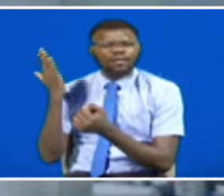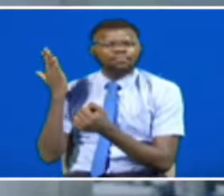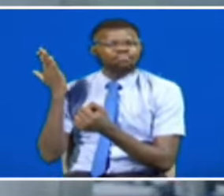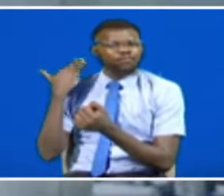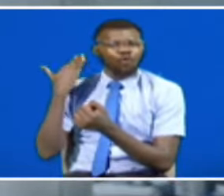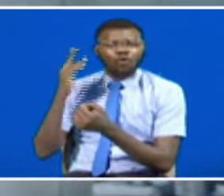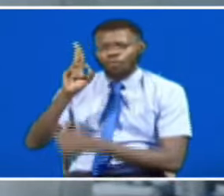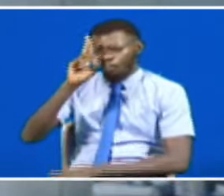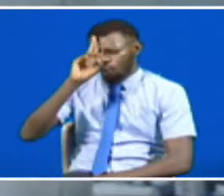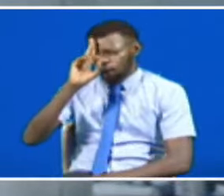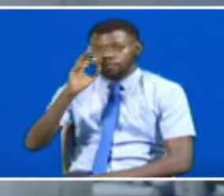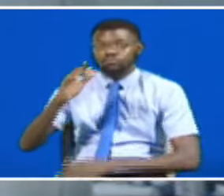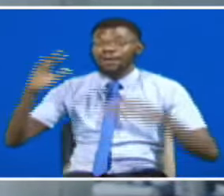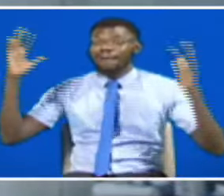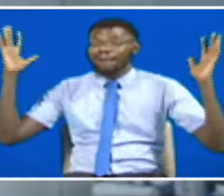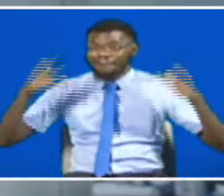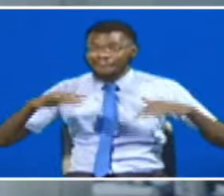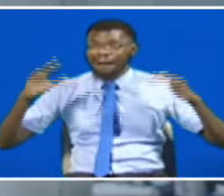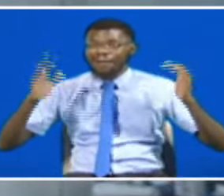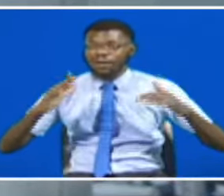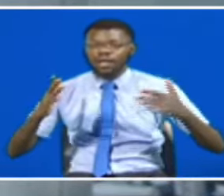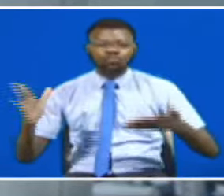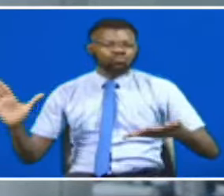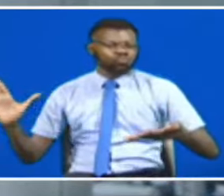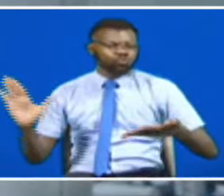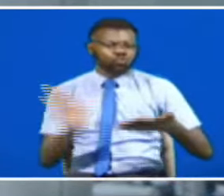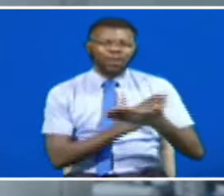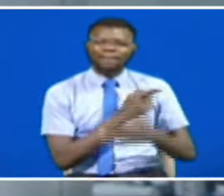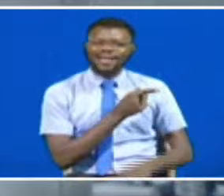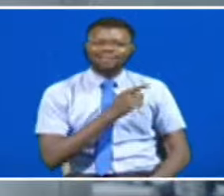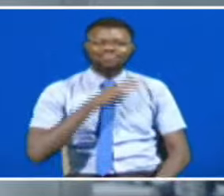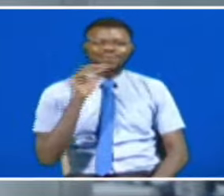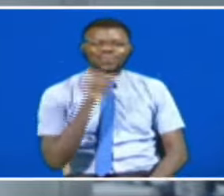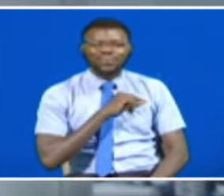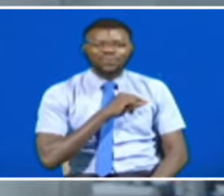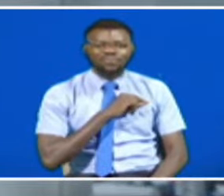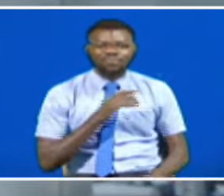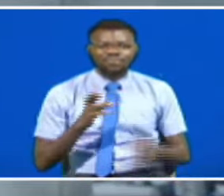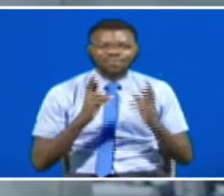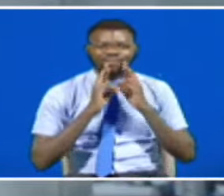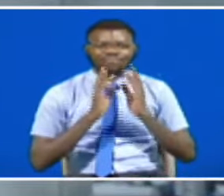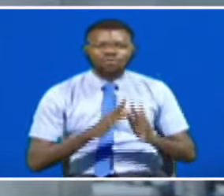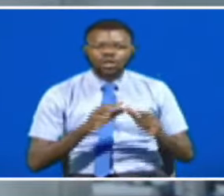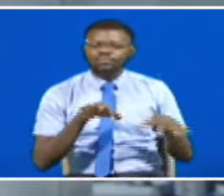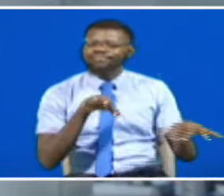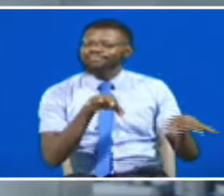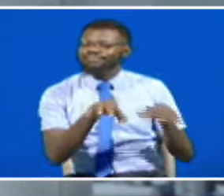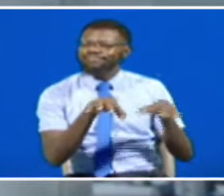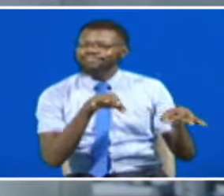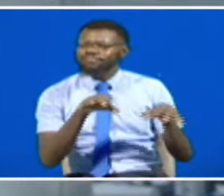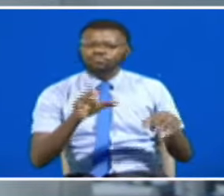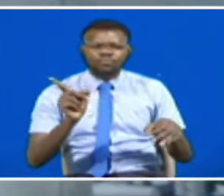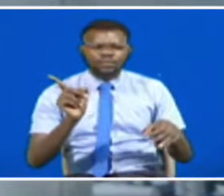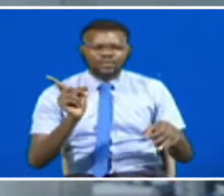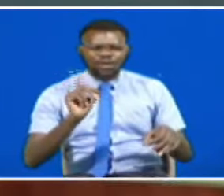of duty. Our reporter Vera Mora breaks down when exactly the rain started beating